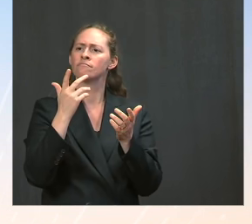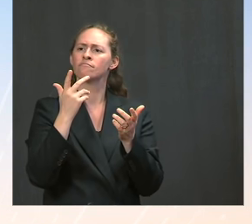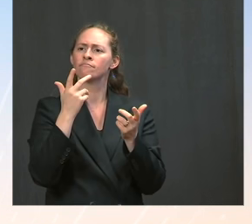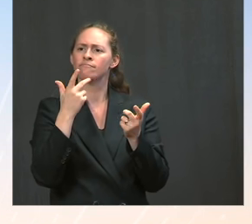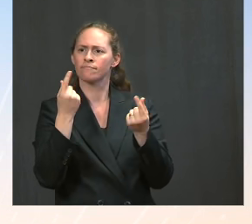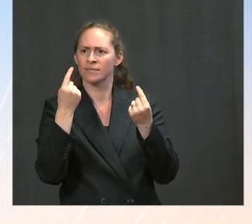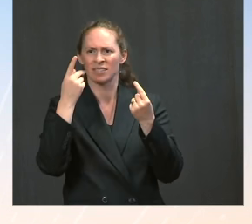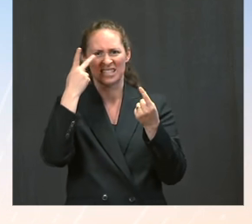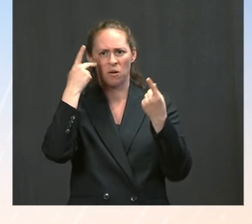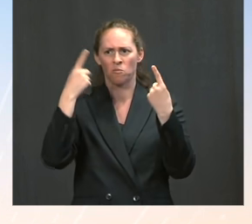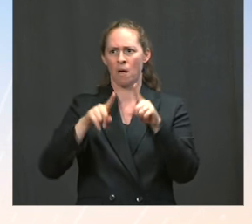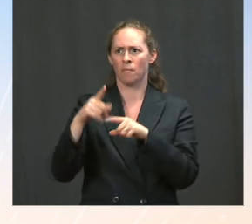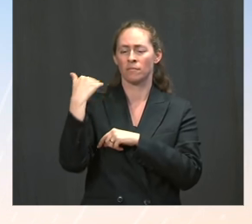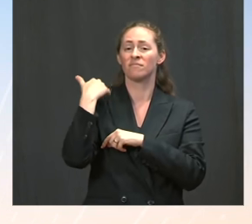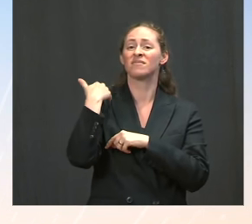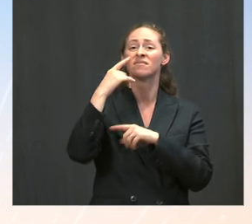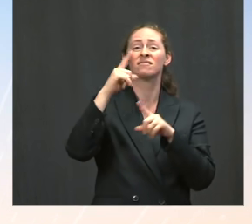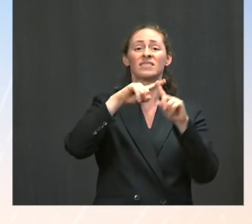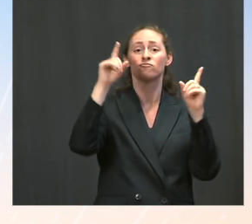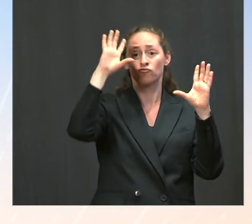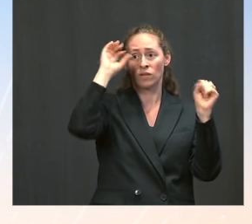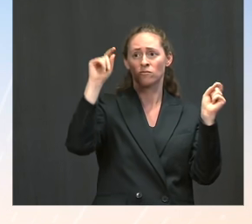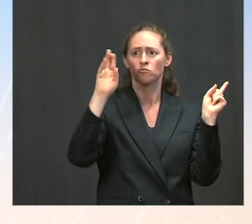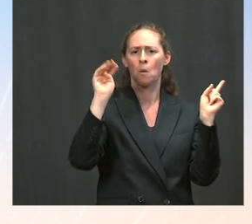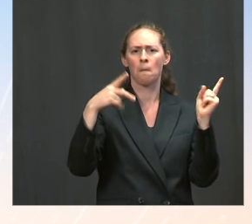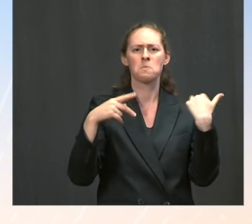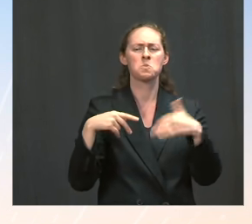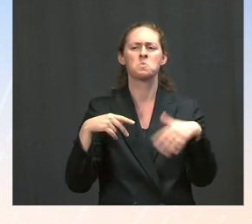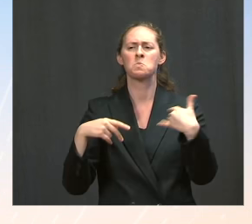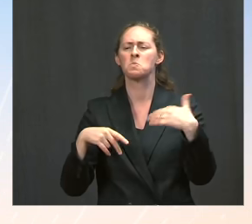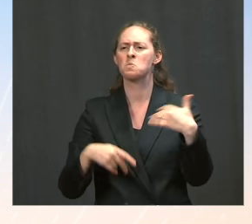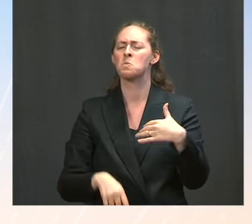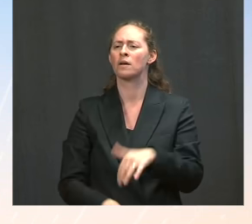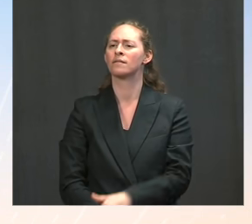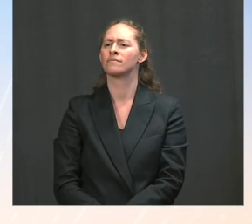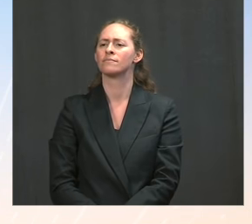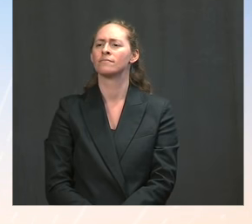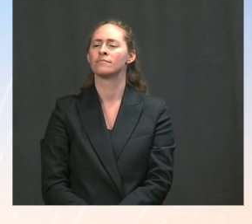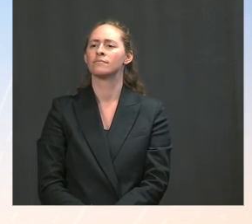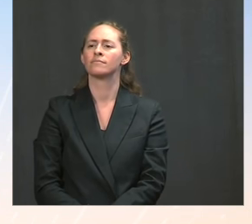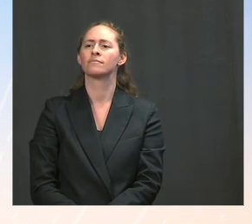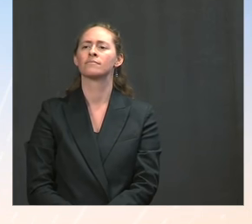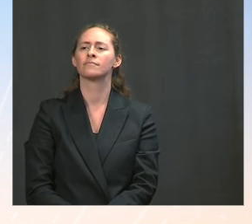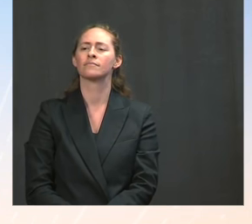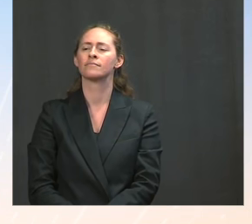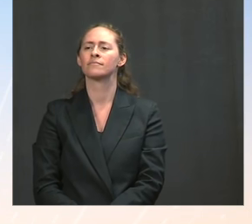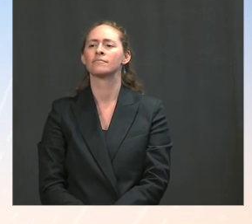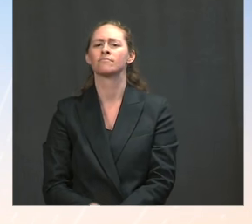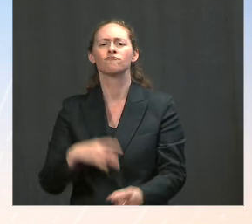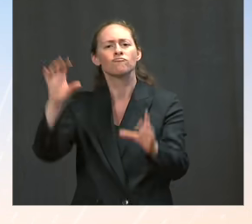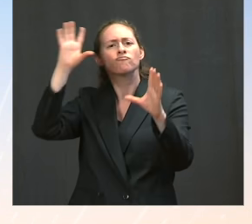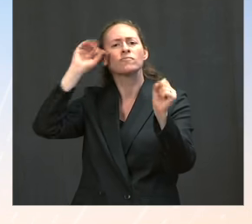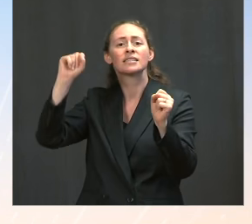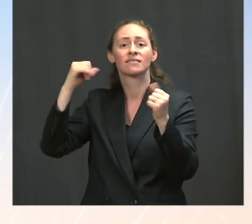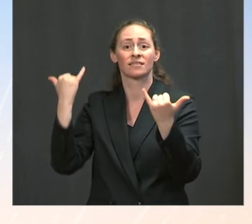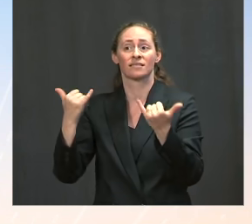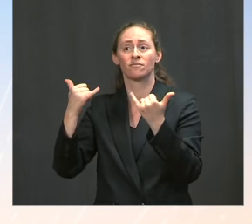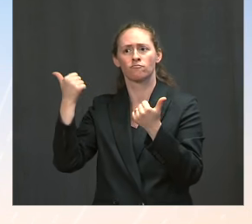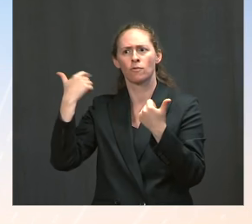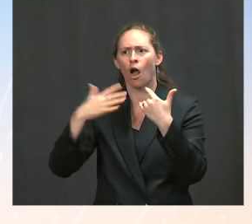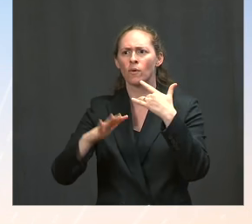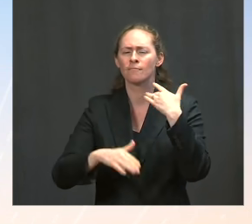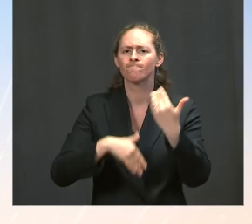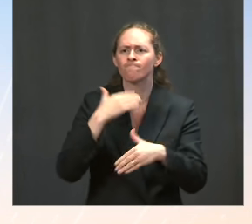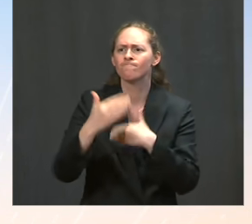to what he wants to do as president. So he has already taken a number of steps. He will continue to advocate for the For the People Act, which